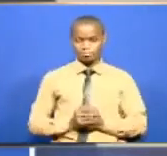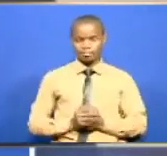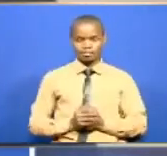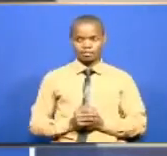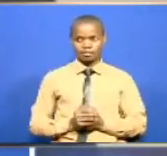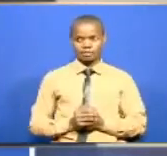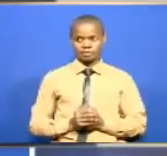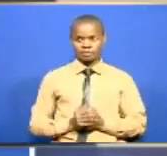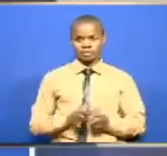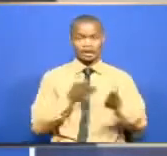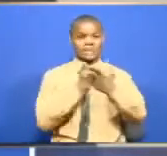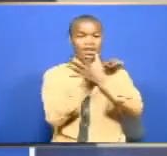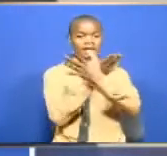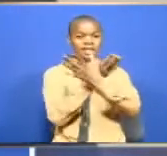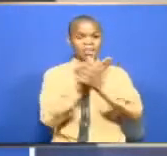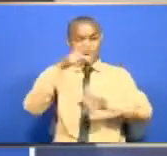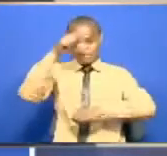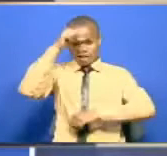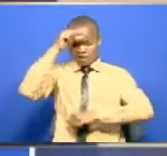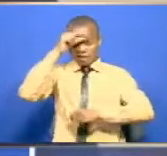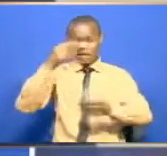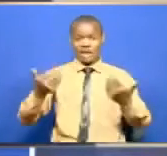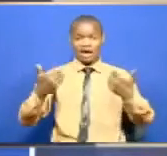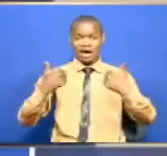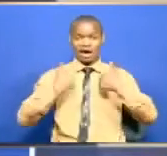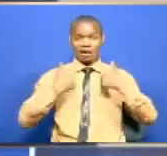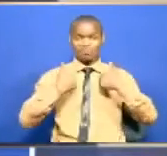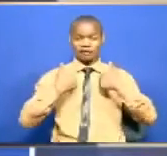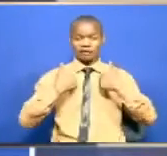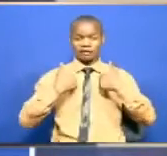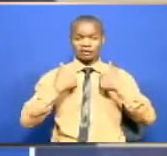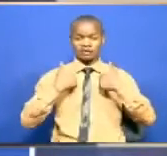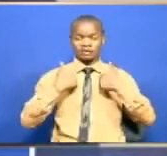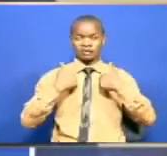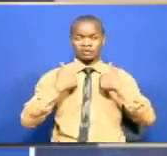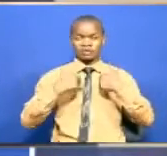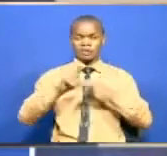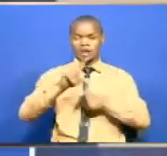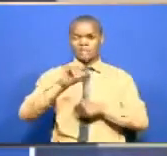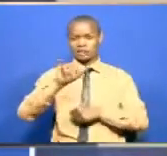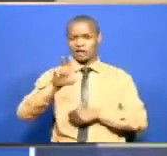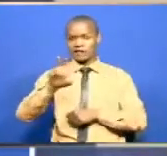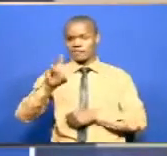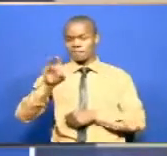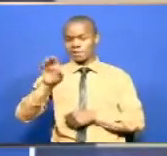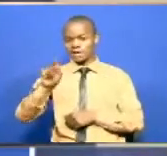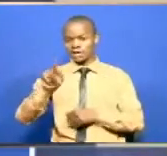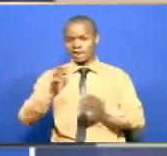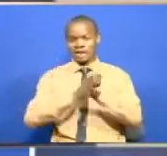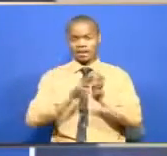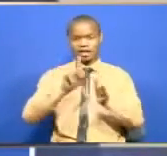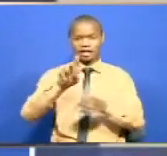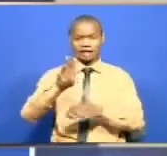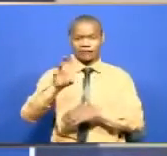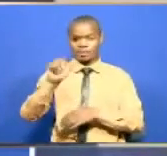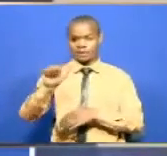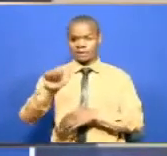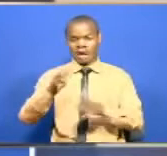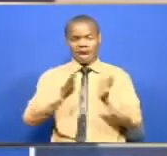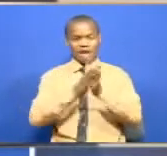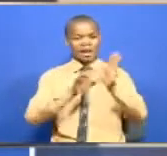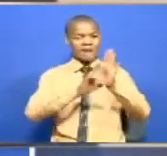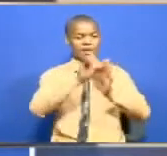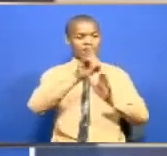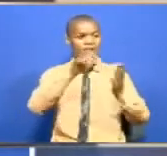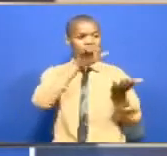The German government has commissioned, on the one hand, GIZ and on the other hand, KfW, the German Development Bank, to implement